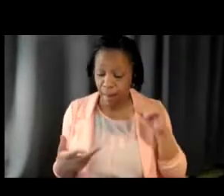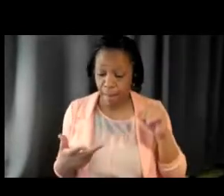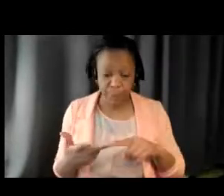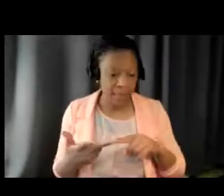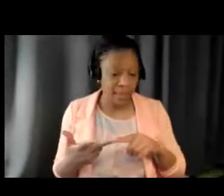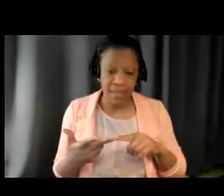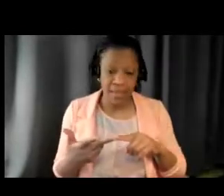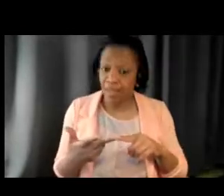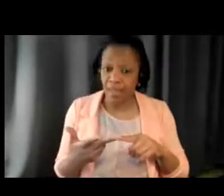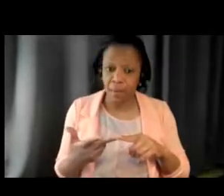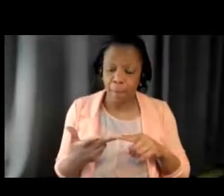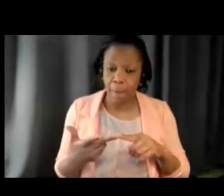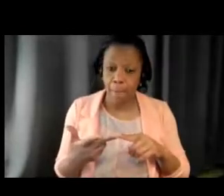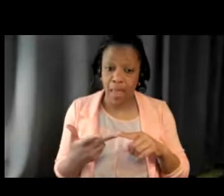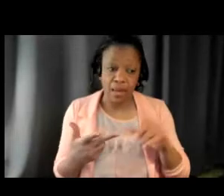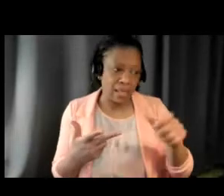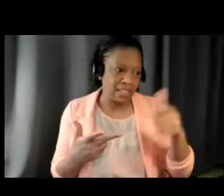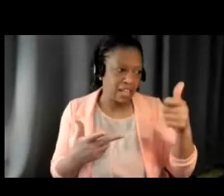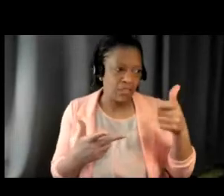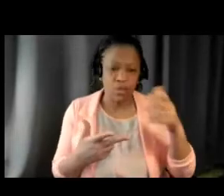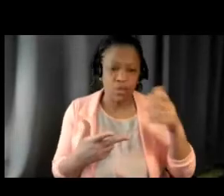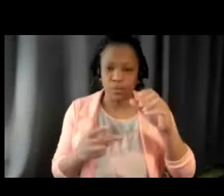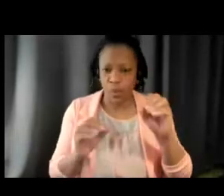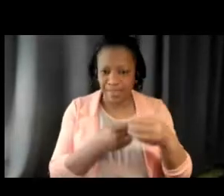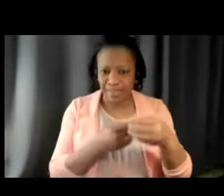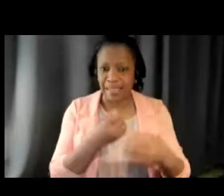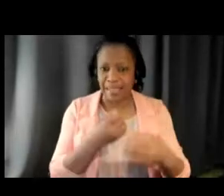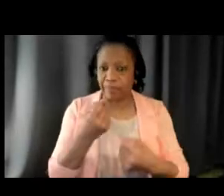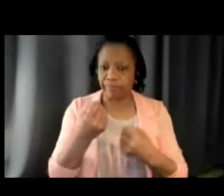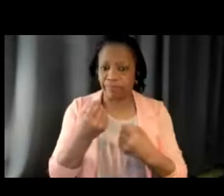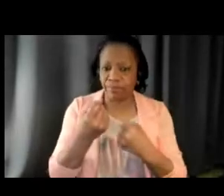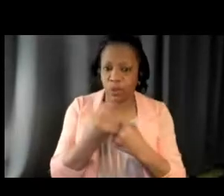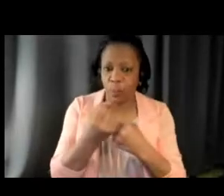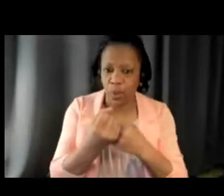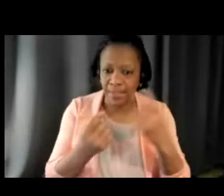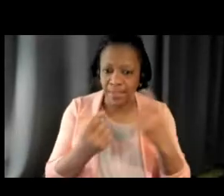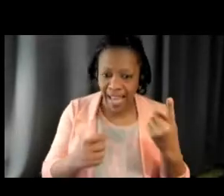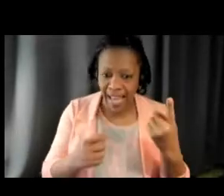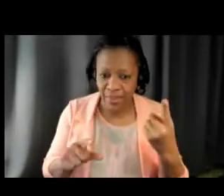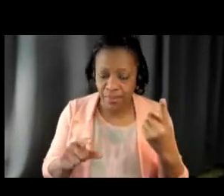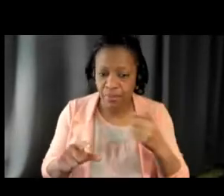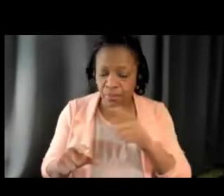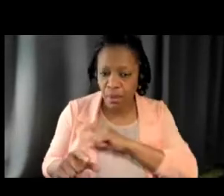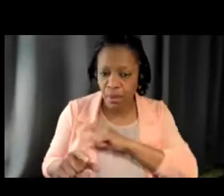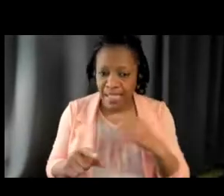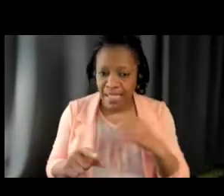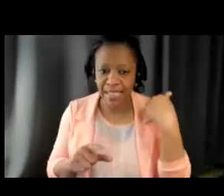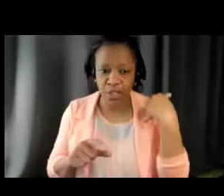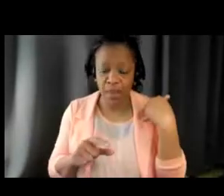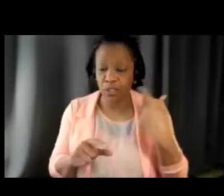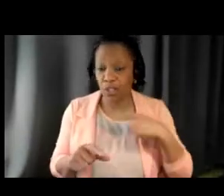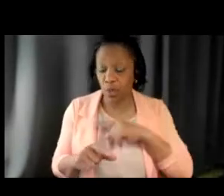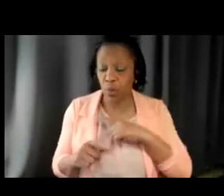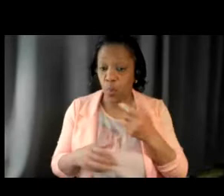our advocacy and organizing around police accountability, which we just helped as part of a coalition pass empowering